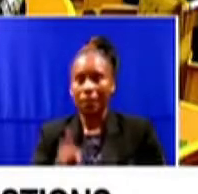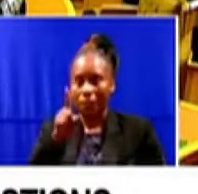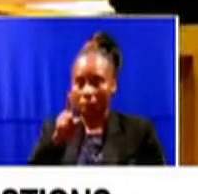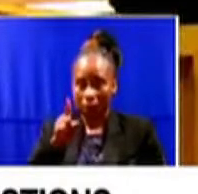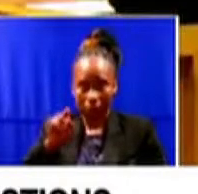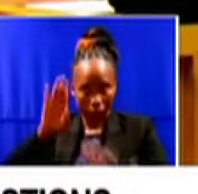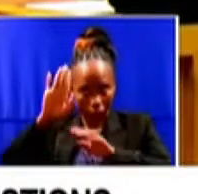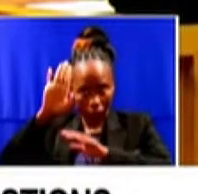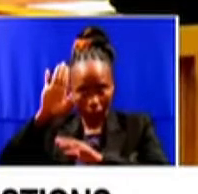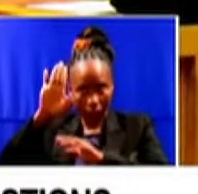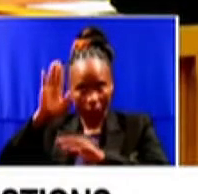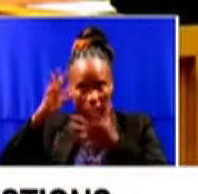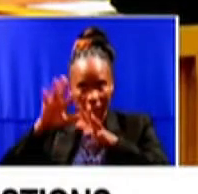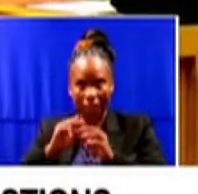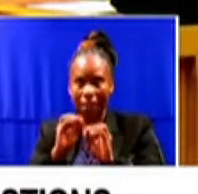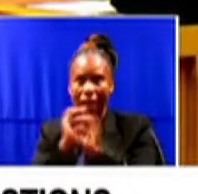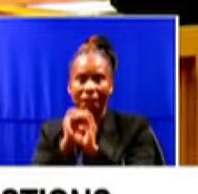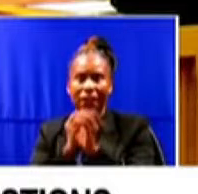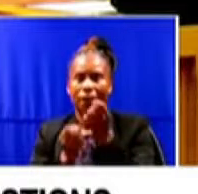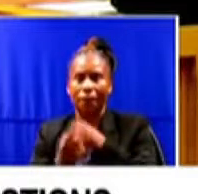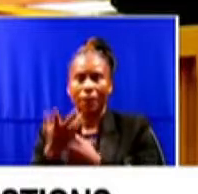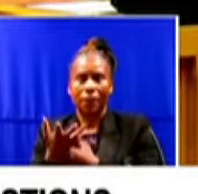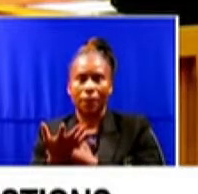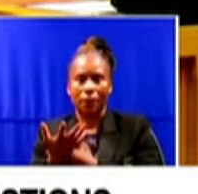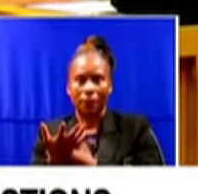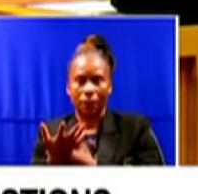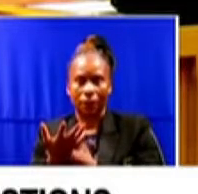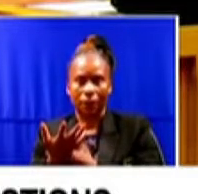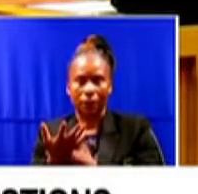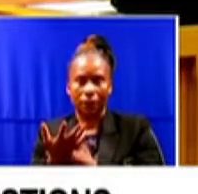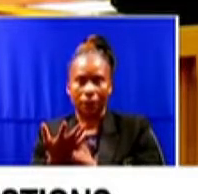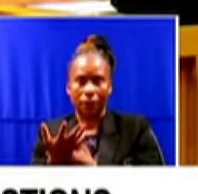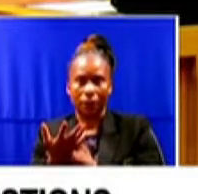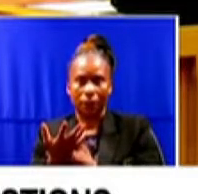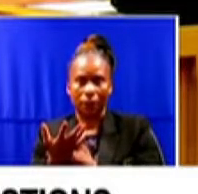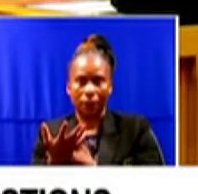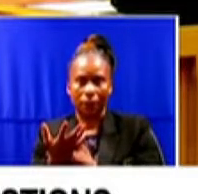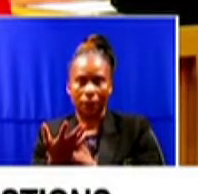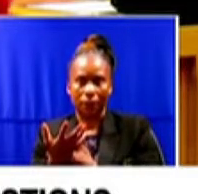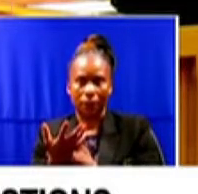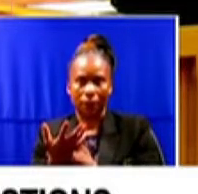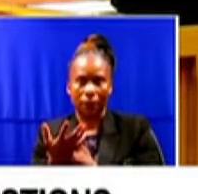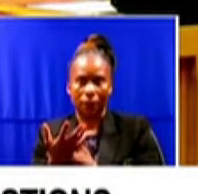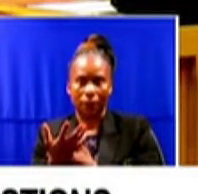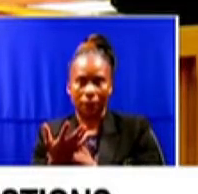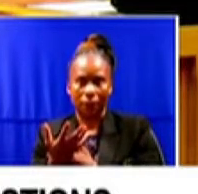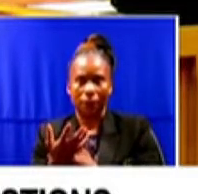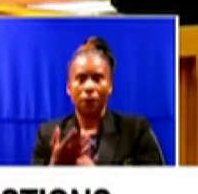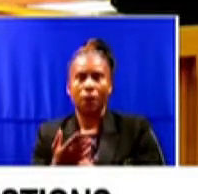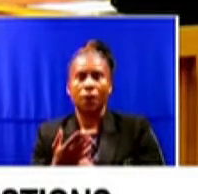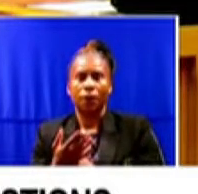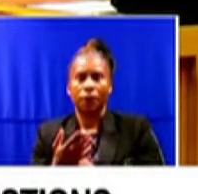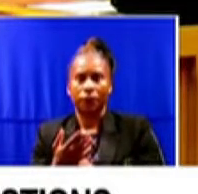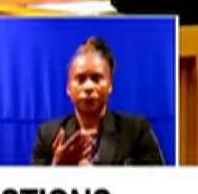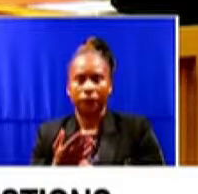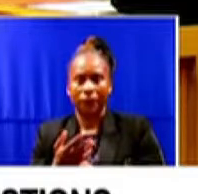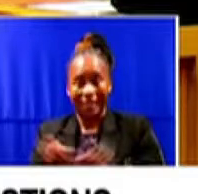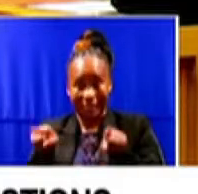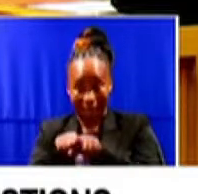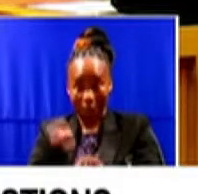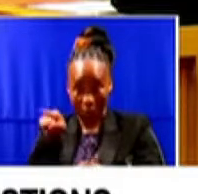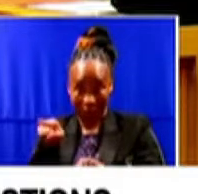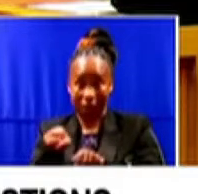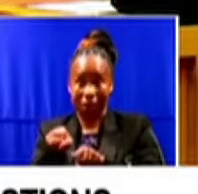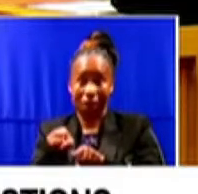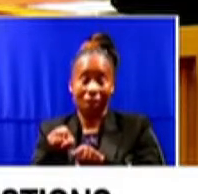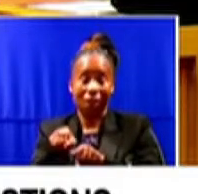anything. Honorable members. Comrade Hope did not ask to speak. He just stood up and spoke, and you did not say anything.